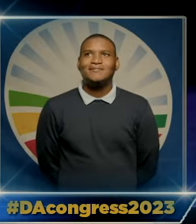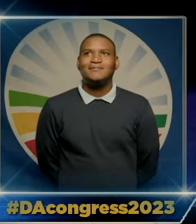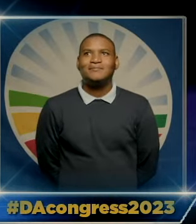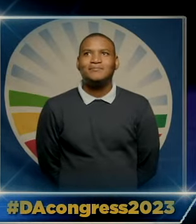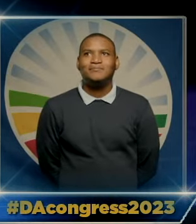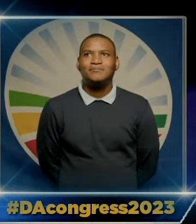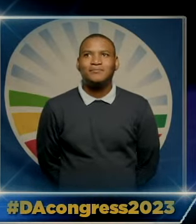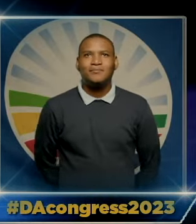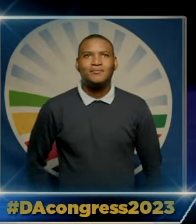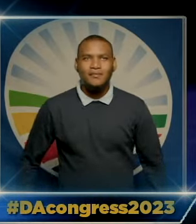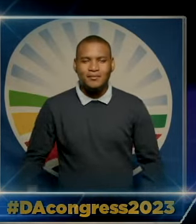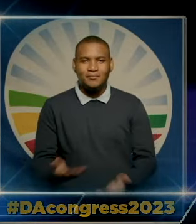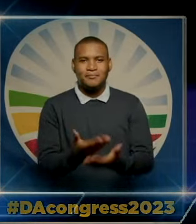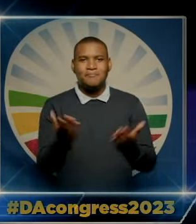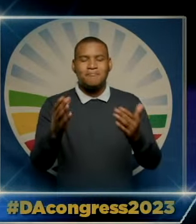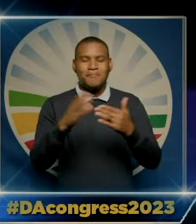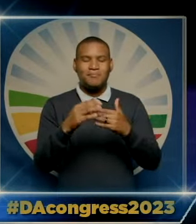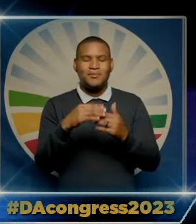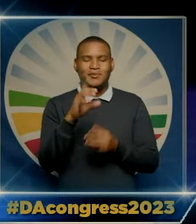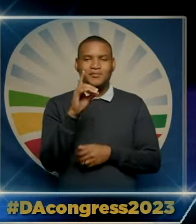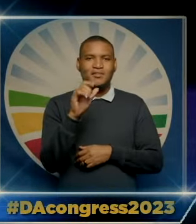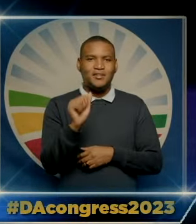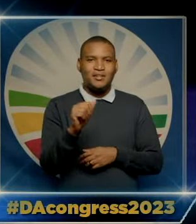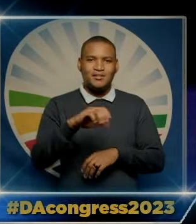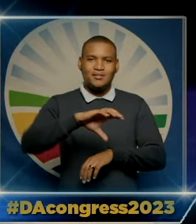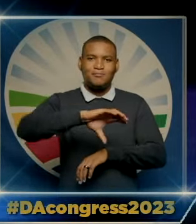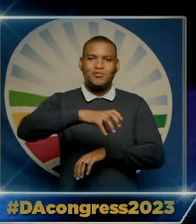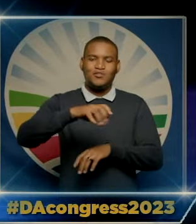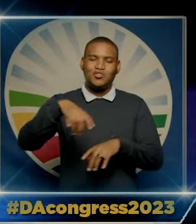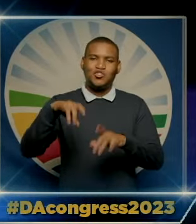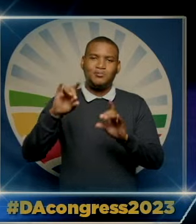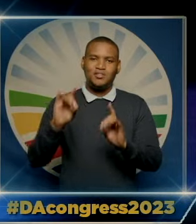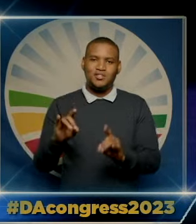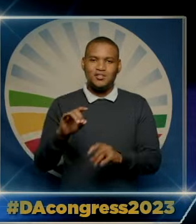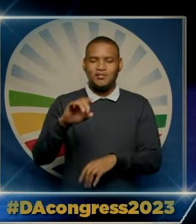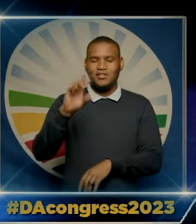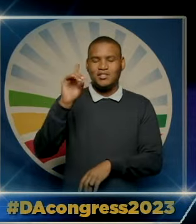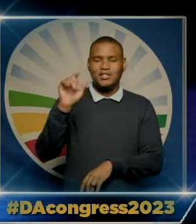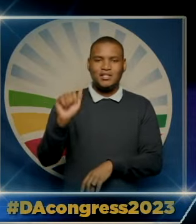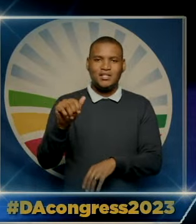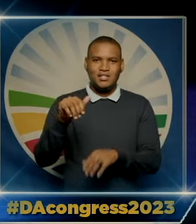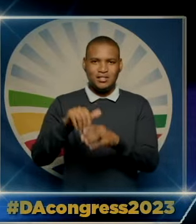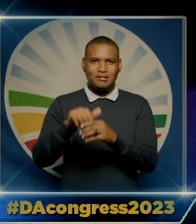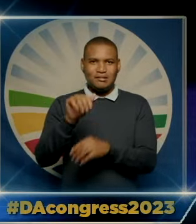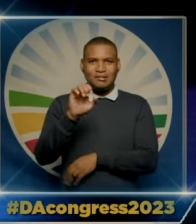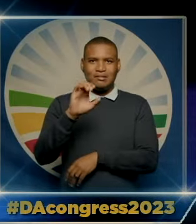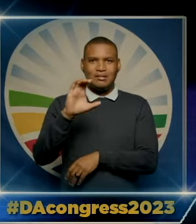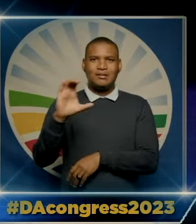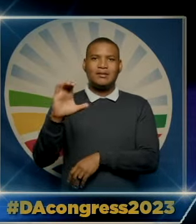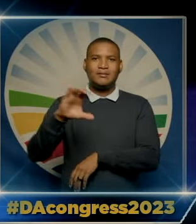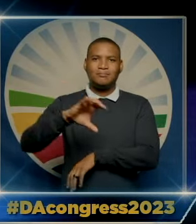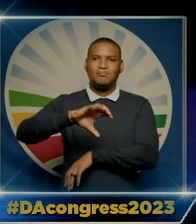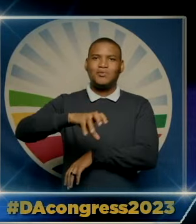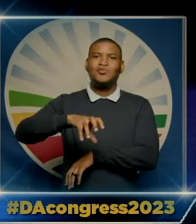My fellow Democrats, as the provincial chairperson of the Democratic Alliance in the Eastern Cape